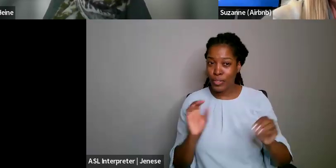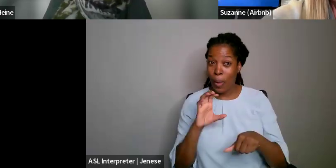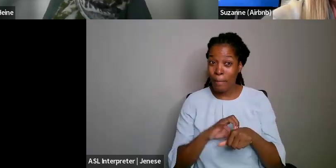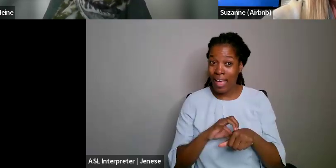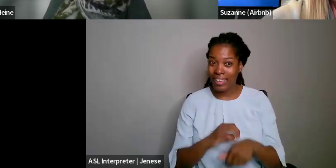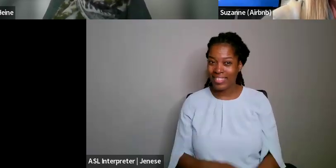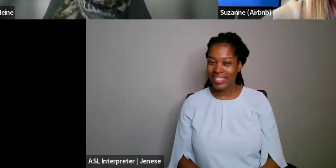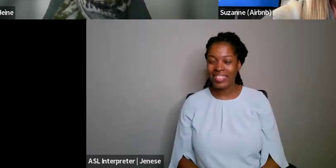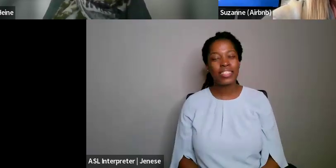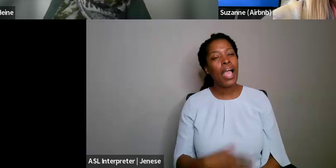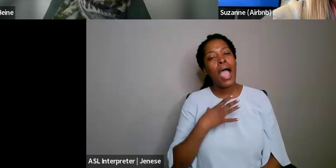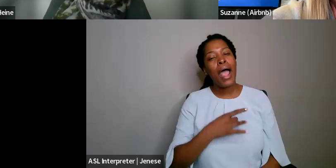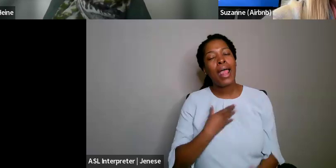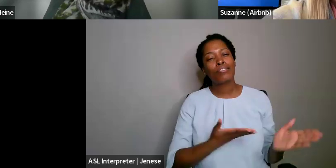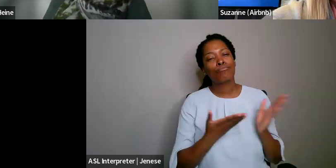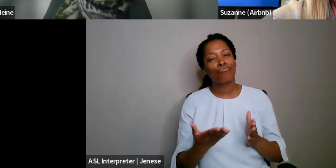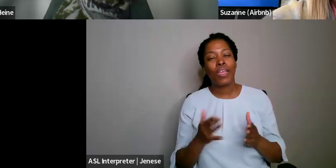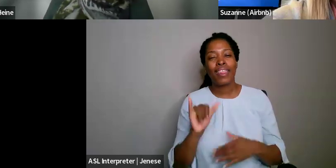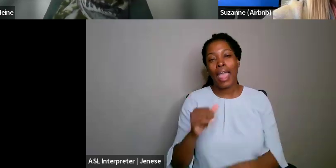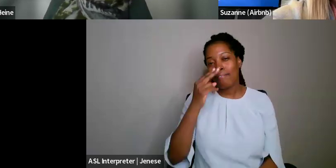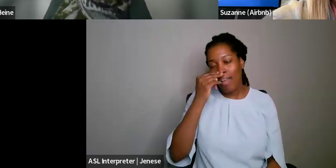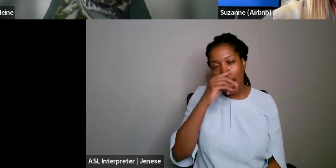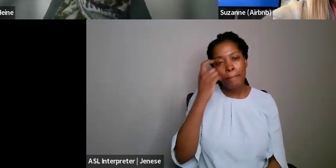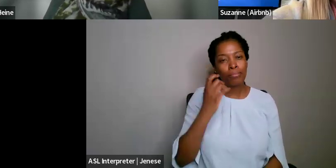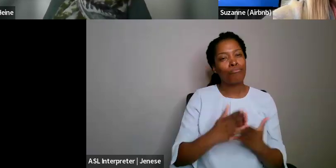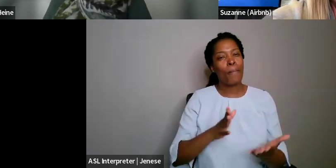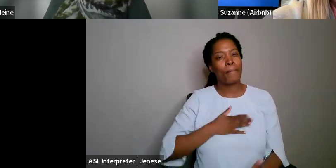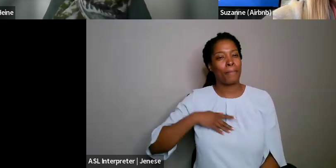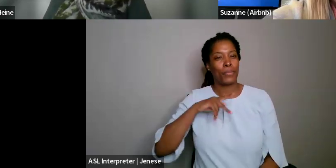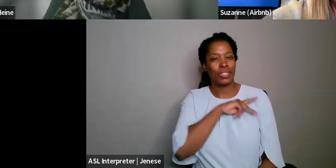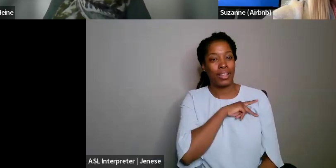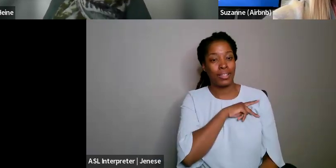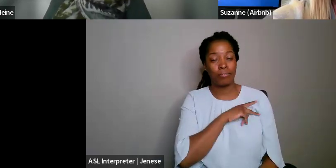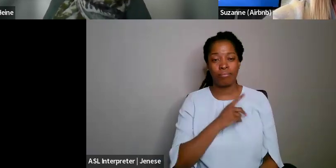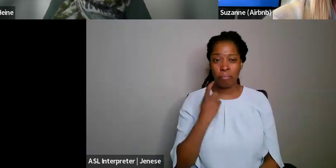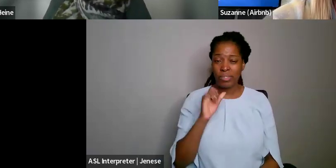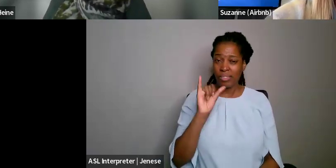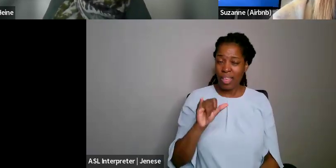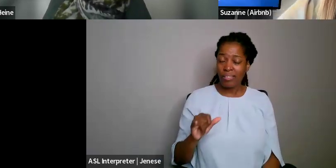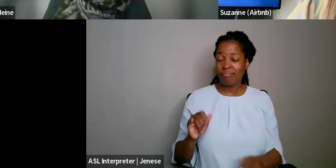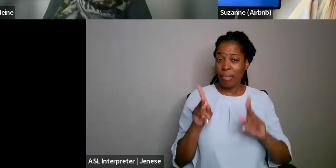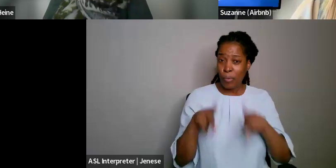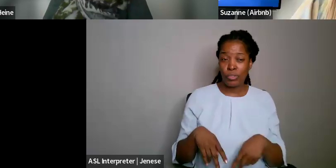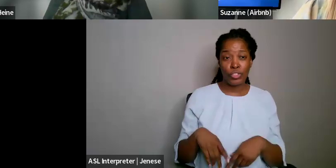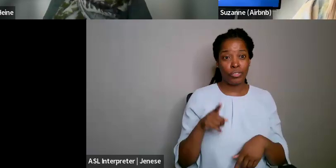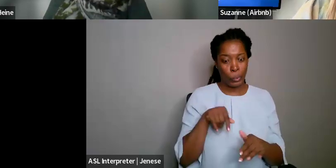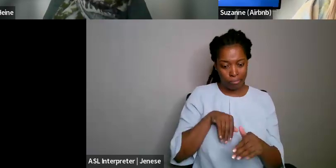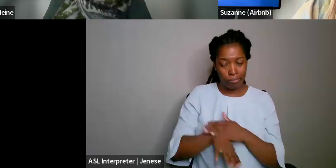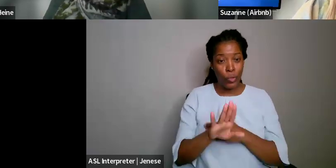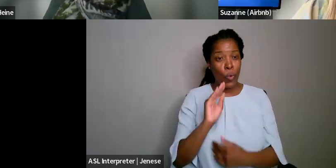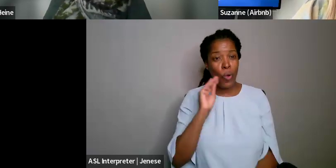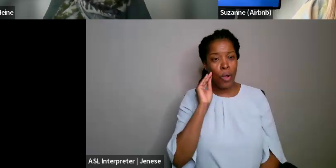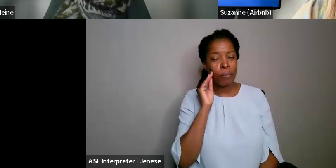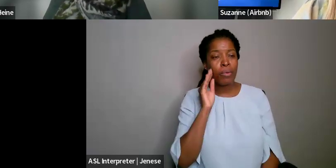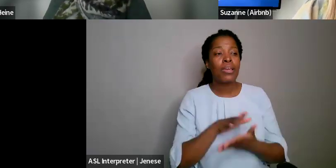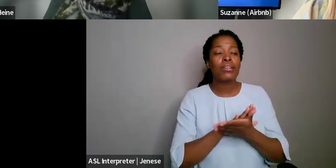I think it's important to show your personality, because you're connecting with people. It's especially if they're coming into your home. Your personality